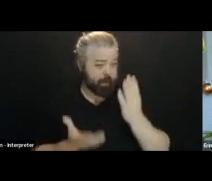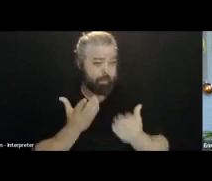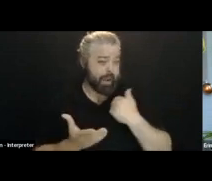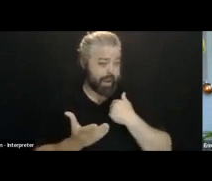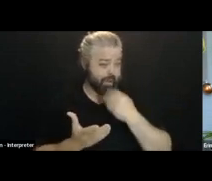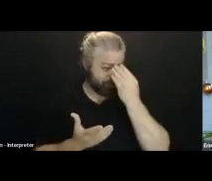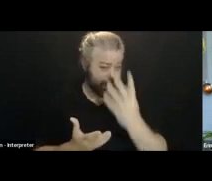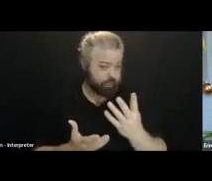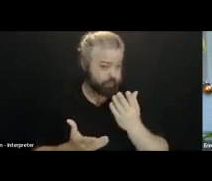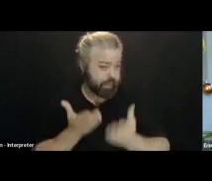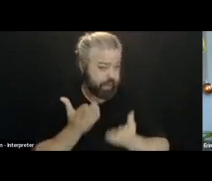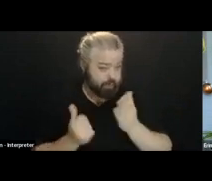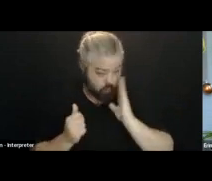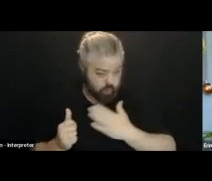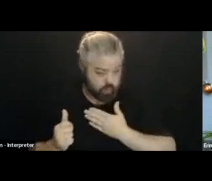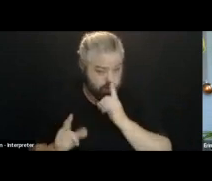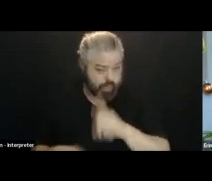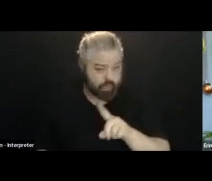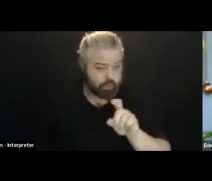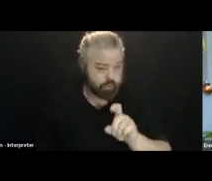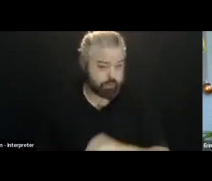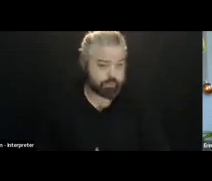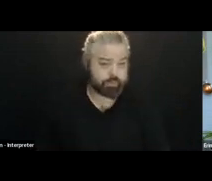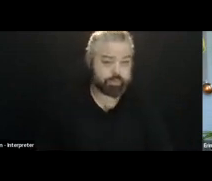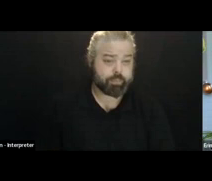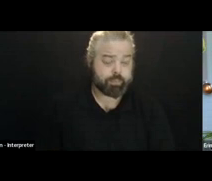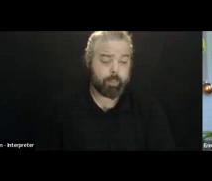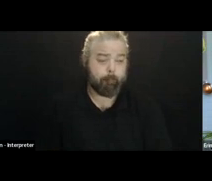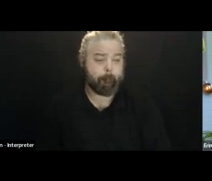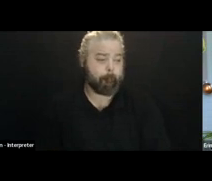Maybe, would you be willing to answer that, Rebecca?